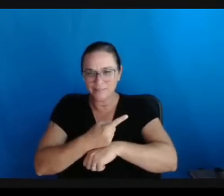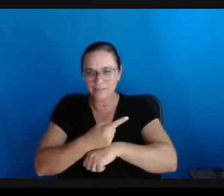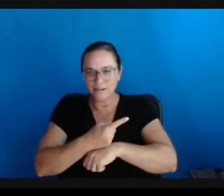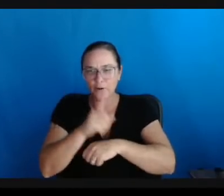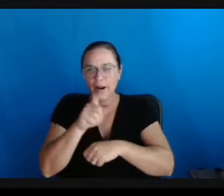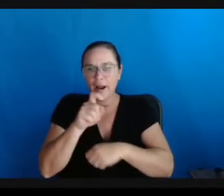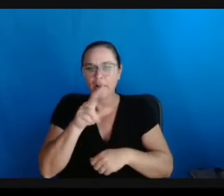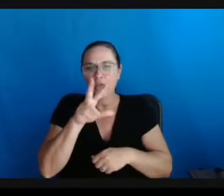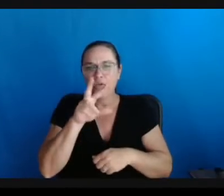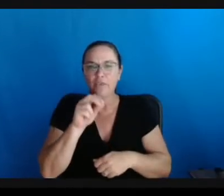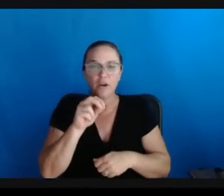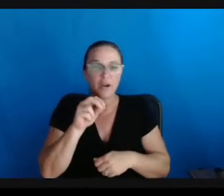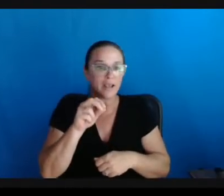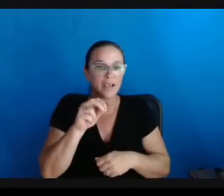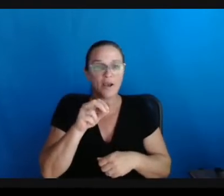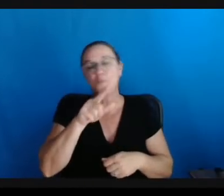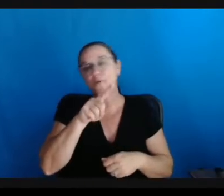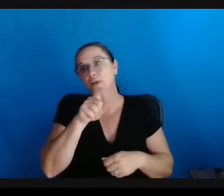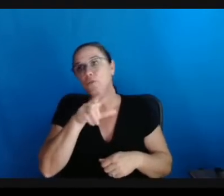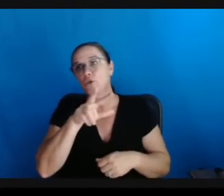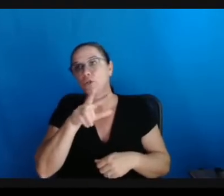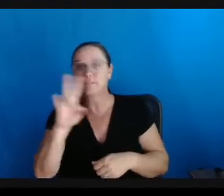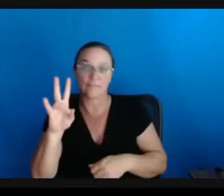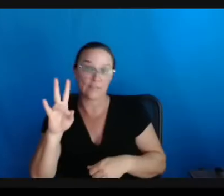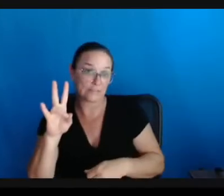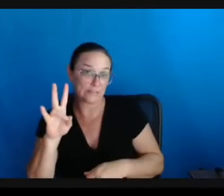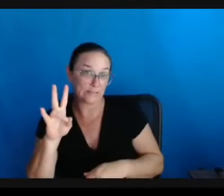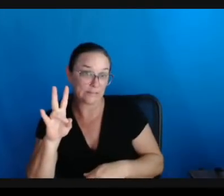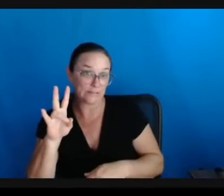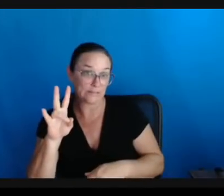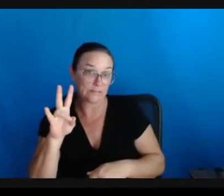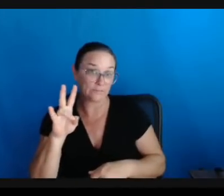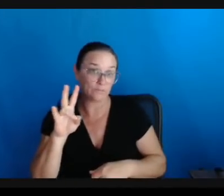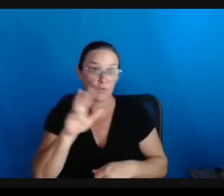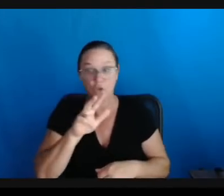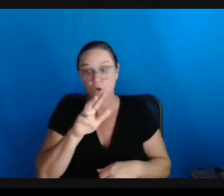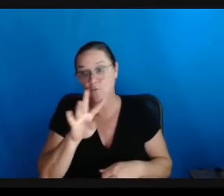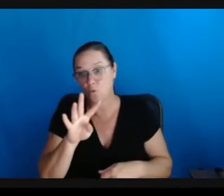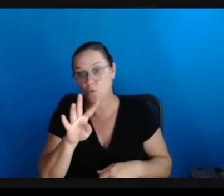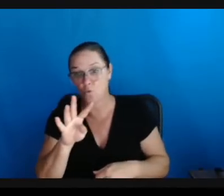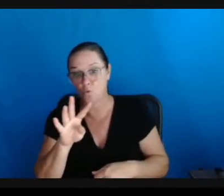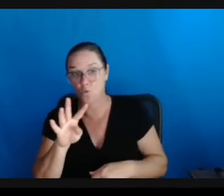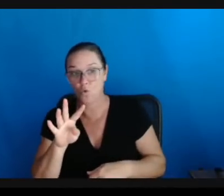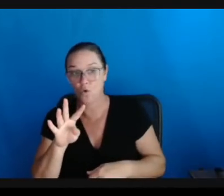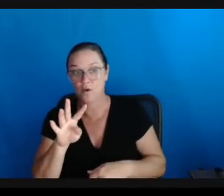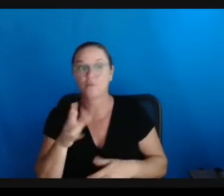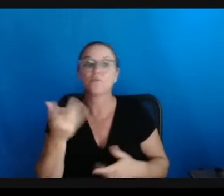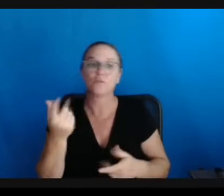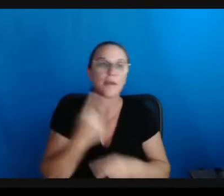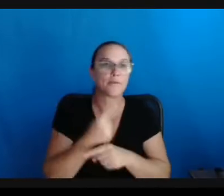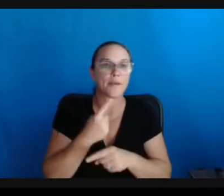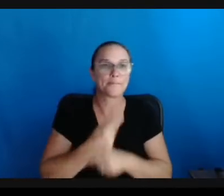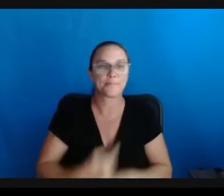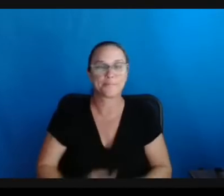130, 37. 30, well, to now, right? 34 Yeah. through episode 20, right? Right.